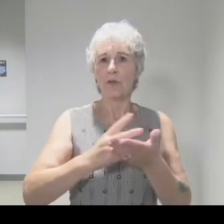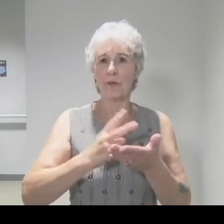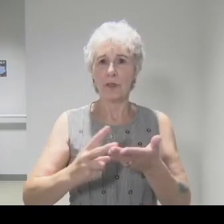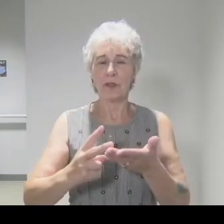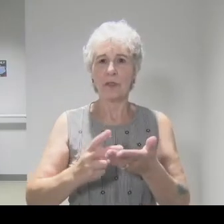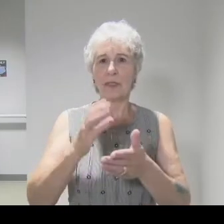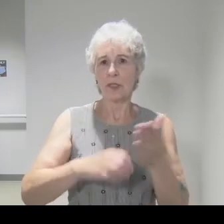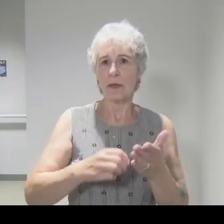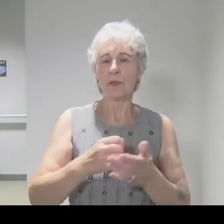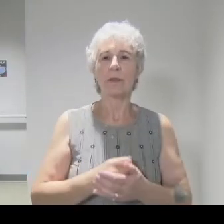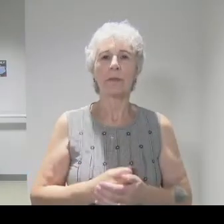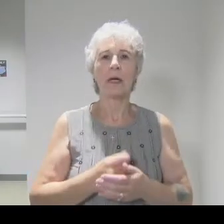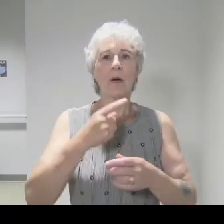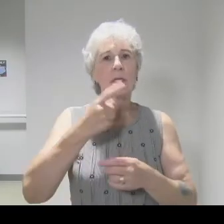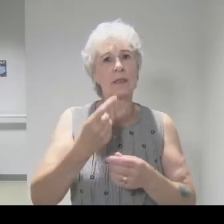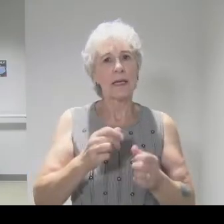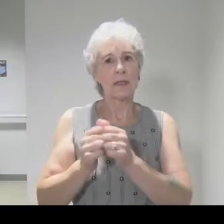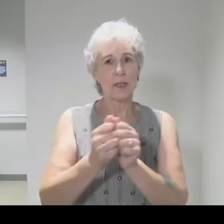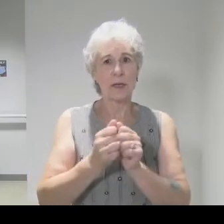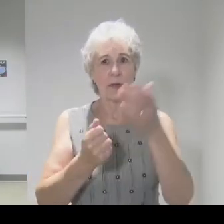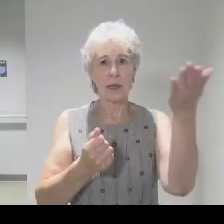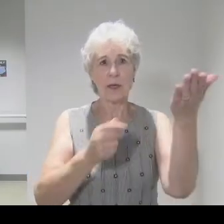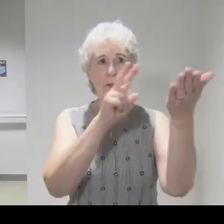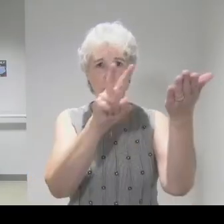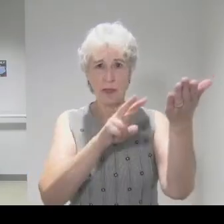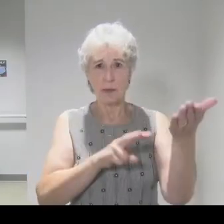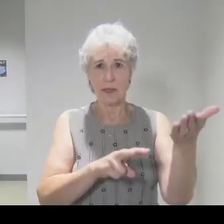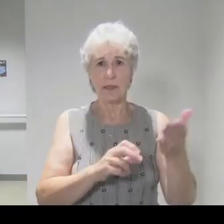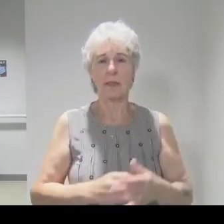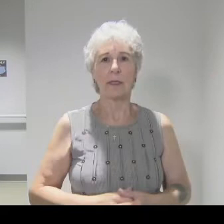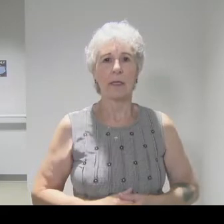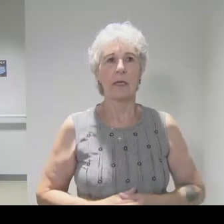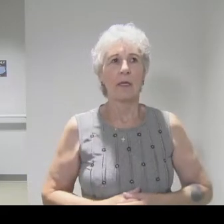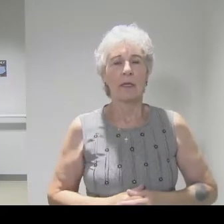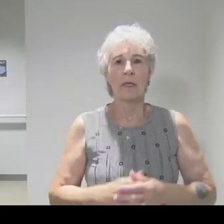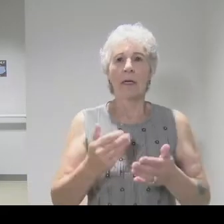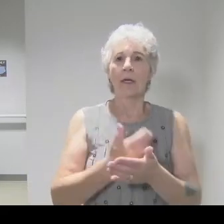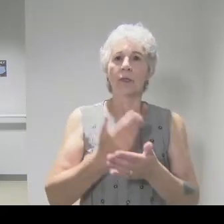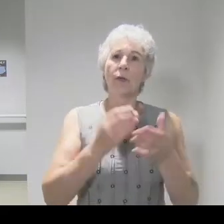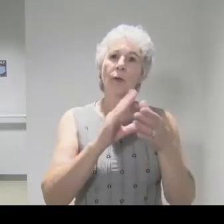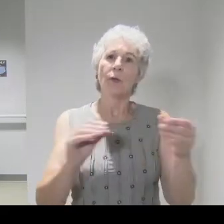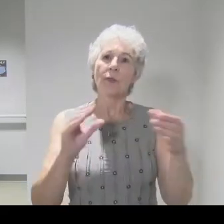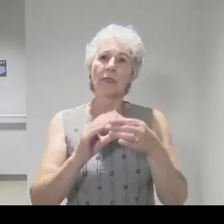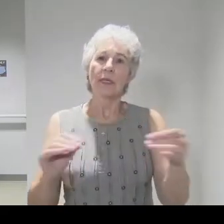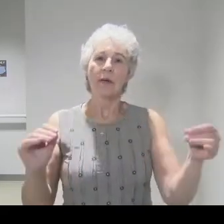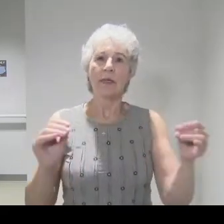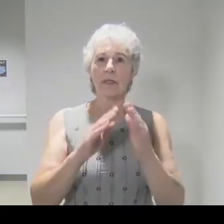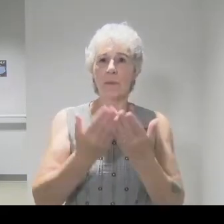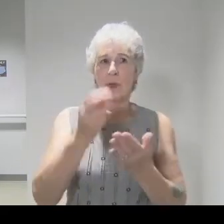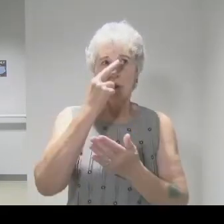and we're going to say it together. It's going to be up here on the screen. Pastor Lou is going to be beginning a brand new series in the book of Romans. So let's